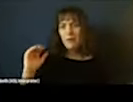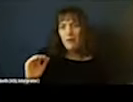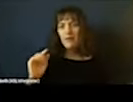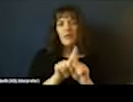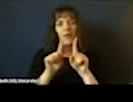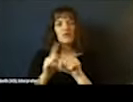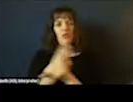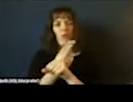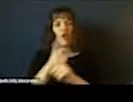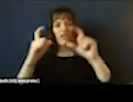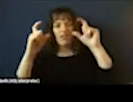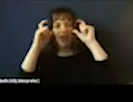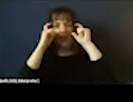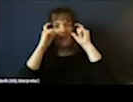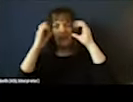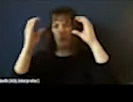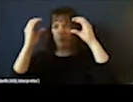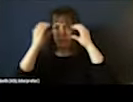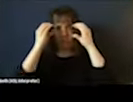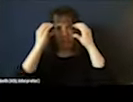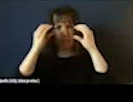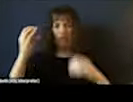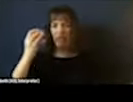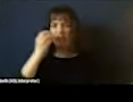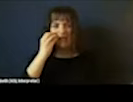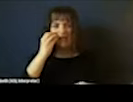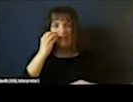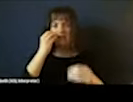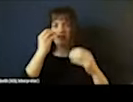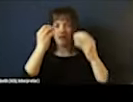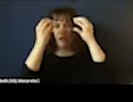as a soda bottle. So really, really thick glasses.